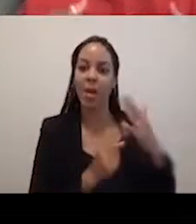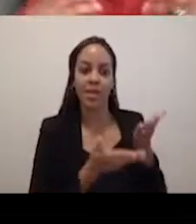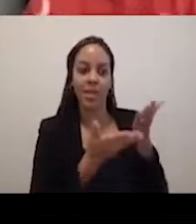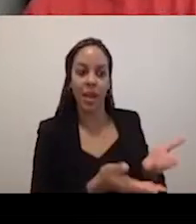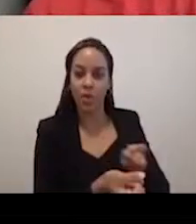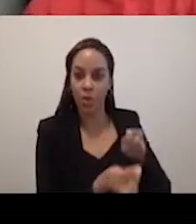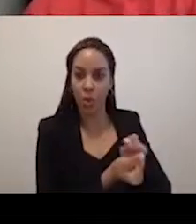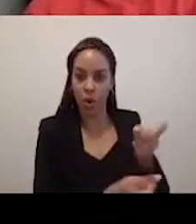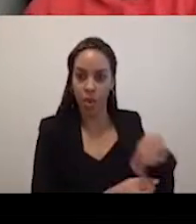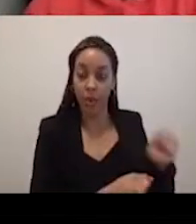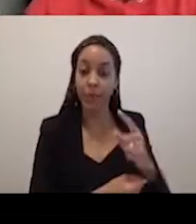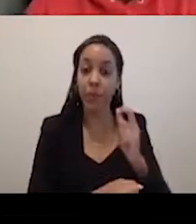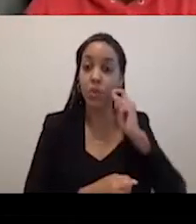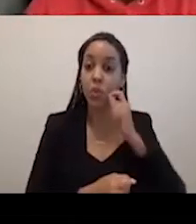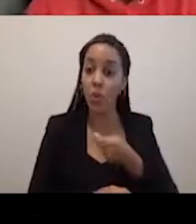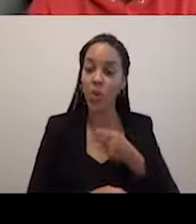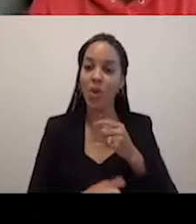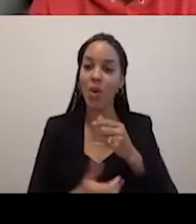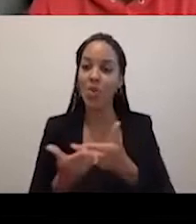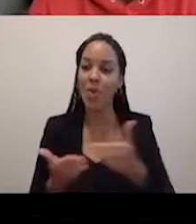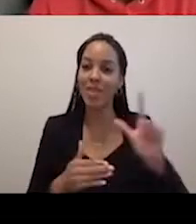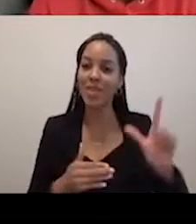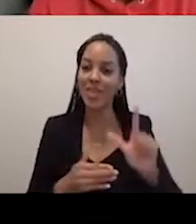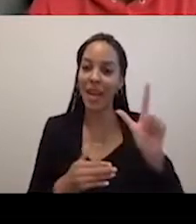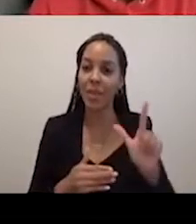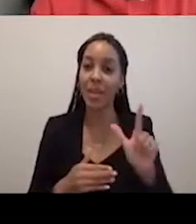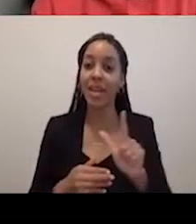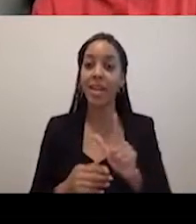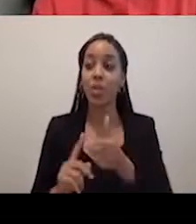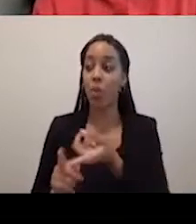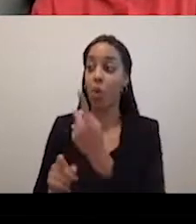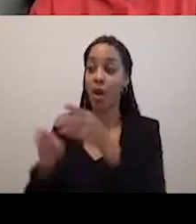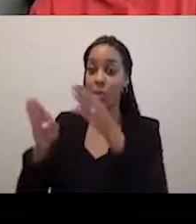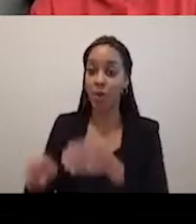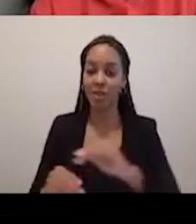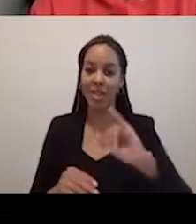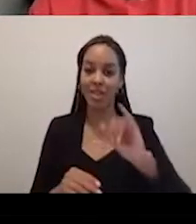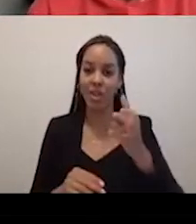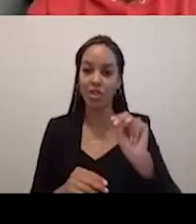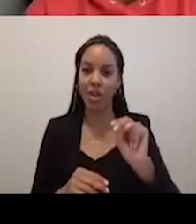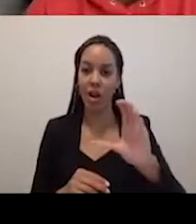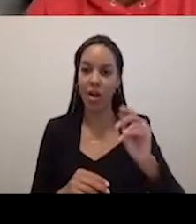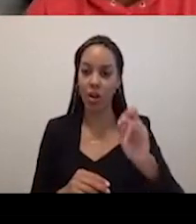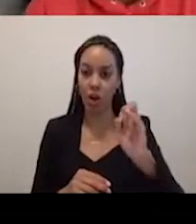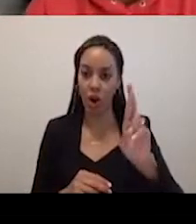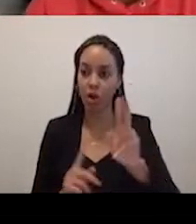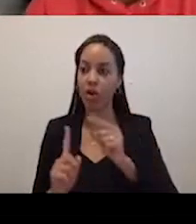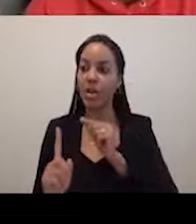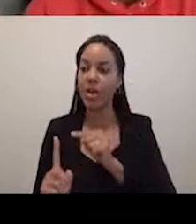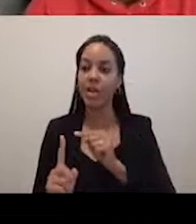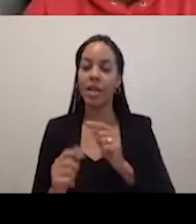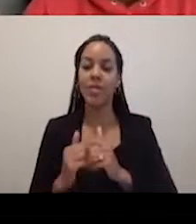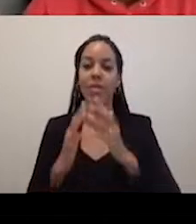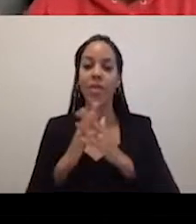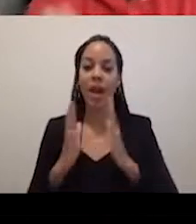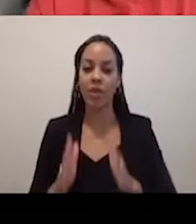as archive is that it is a gift of one person's library, John Carter, the founder and director of the Gestalt